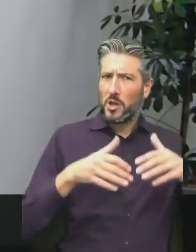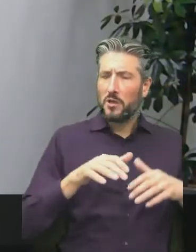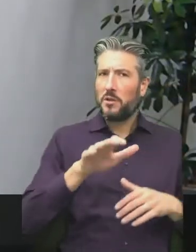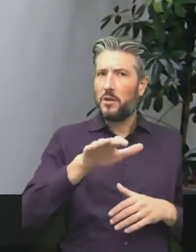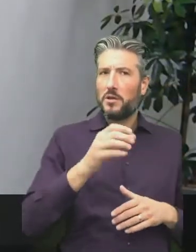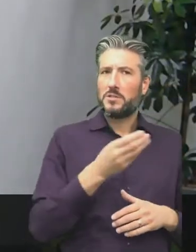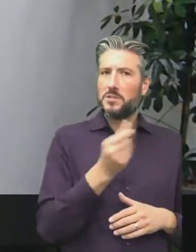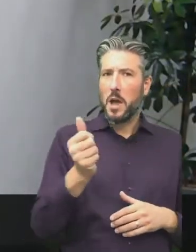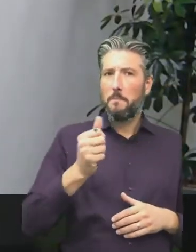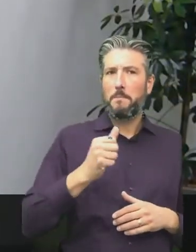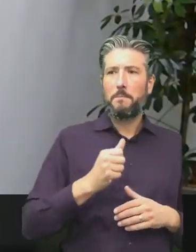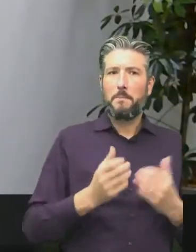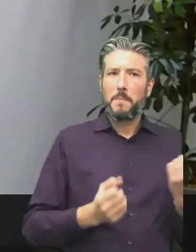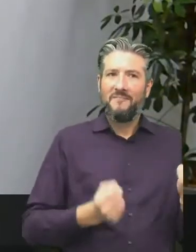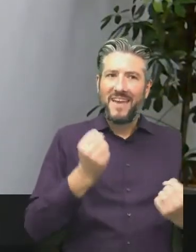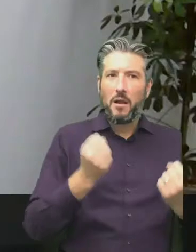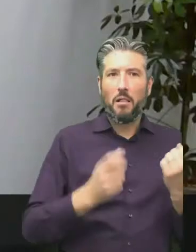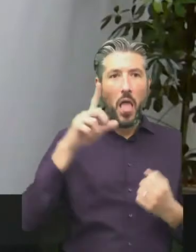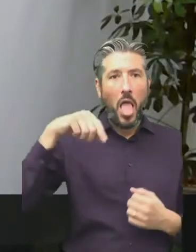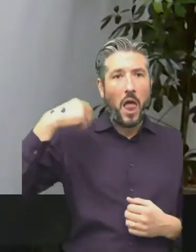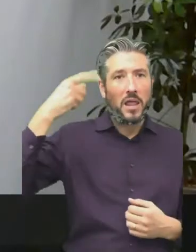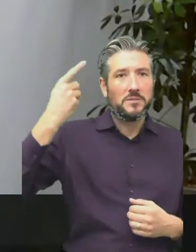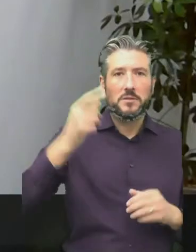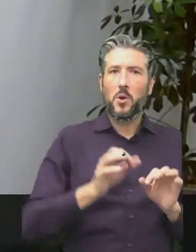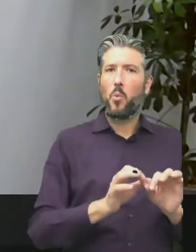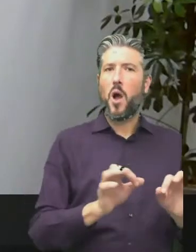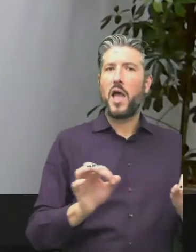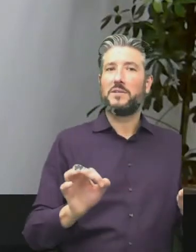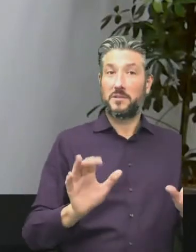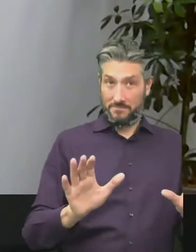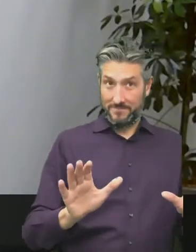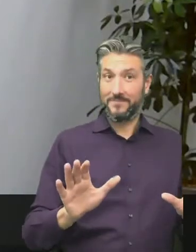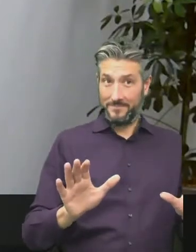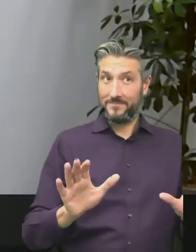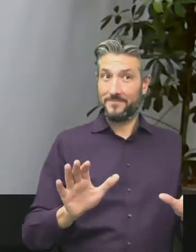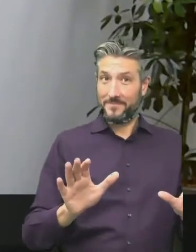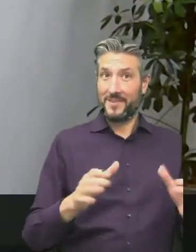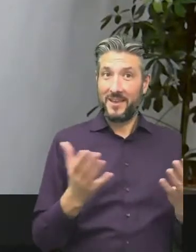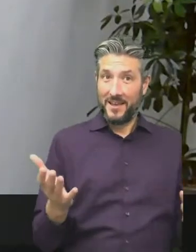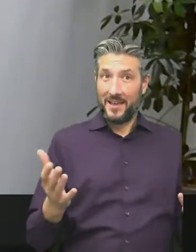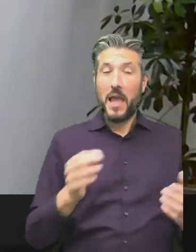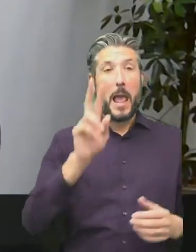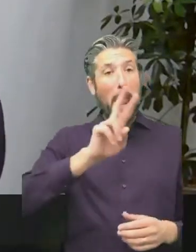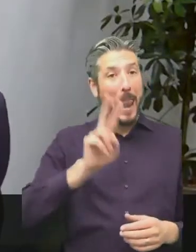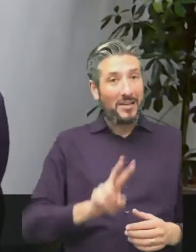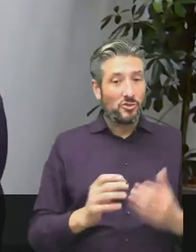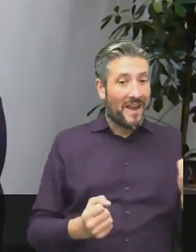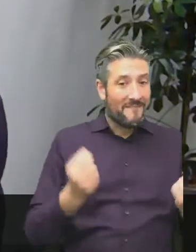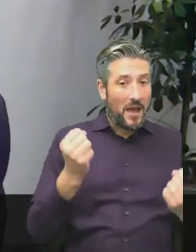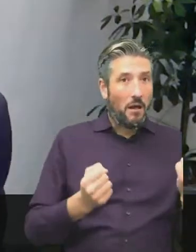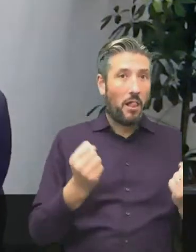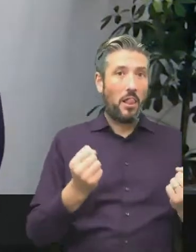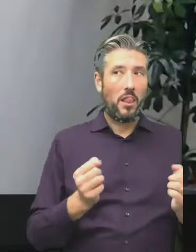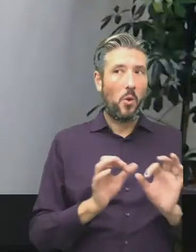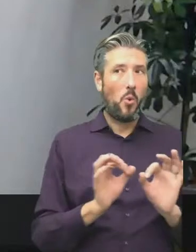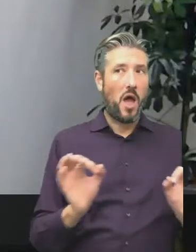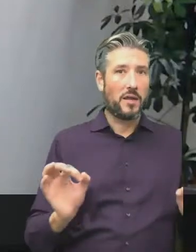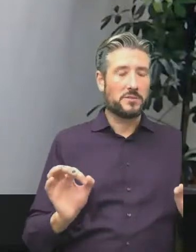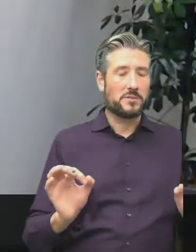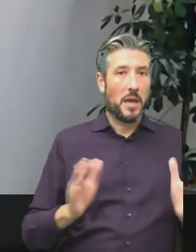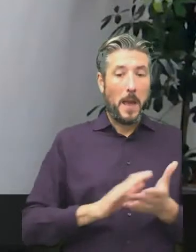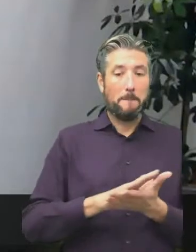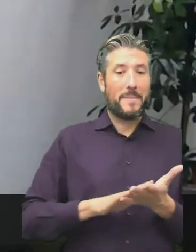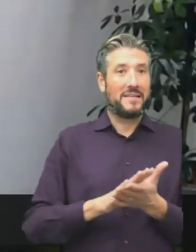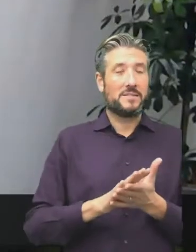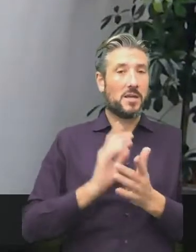are silent because they're electric, which can lead to increased risk of pedestrians not hearing a vehicle, particularly